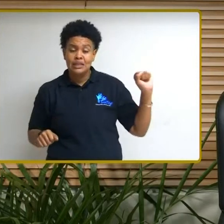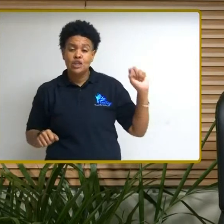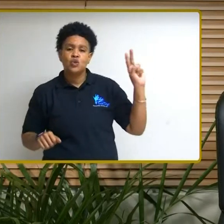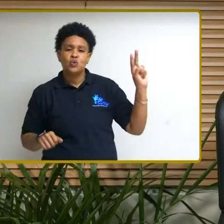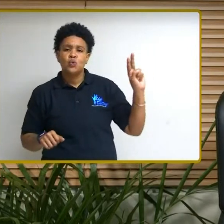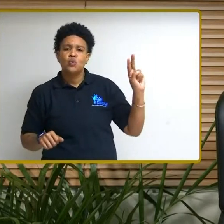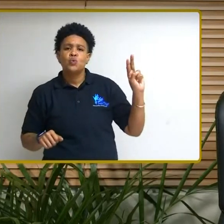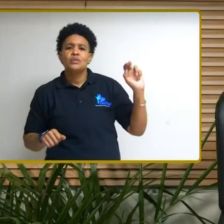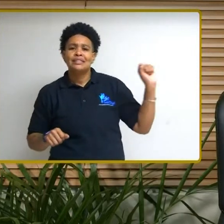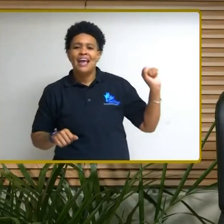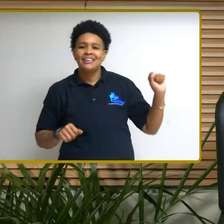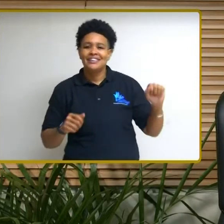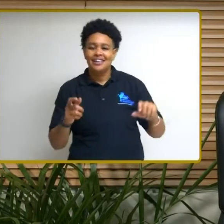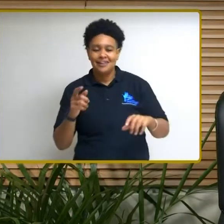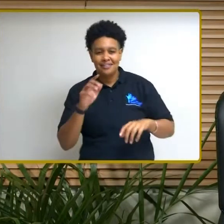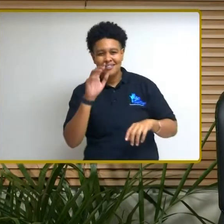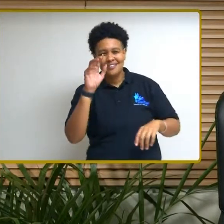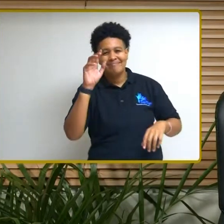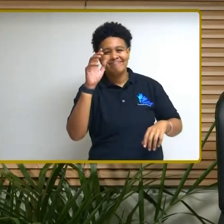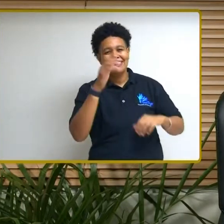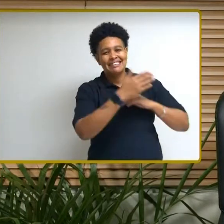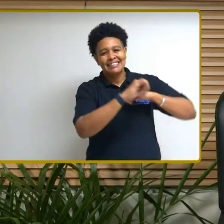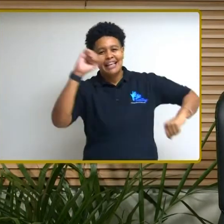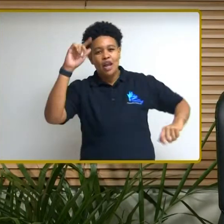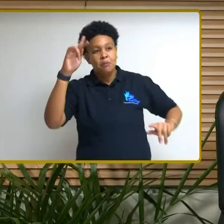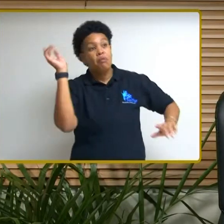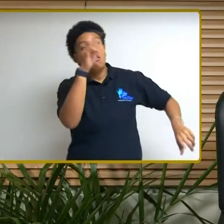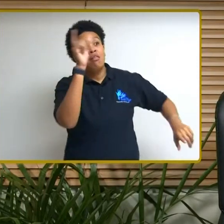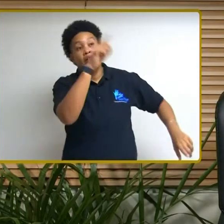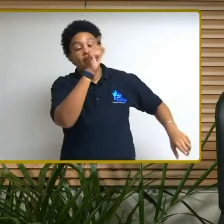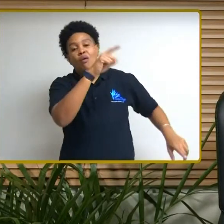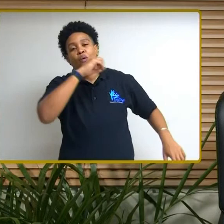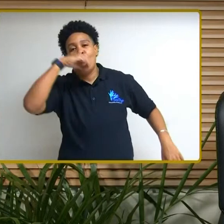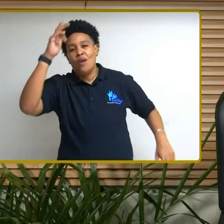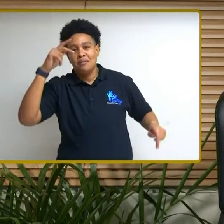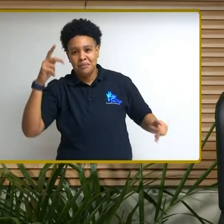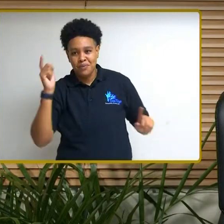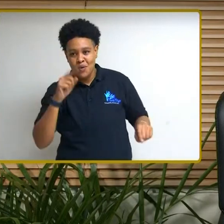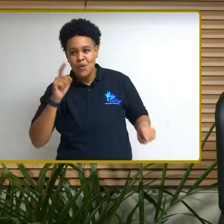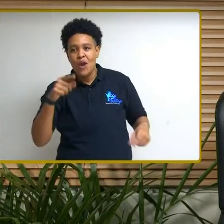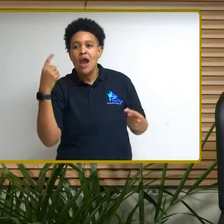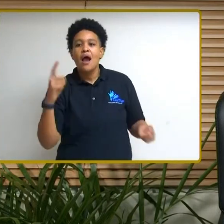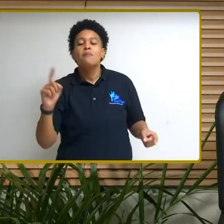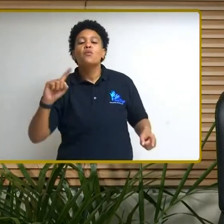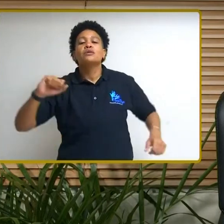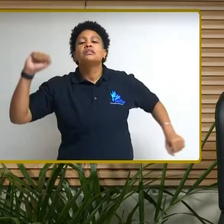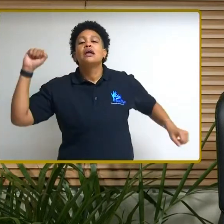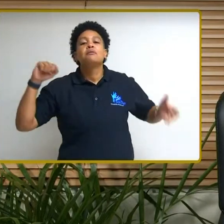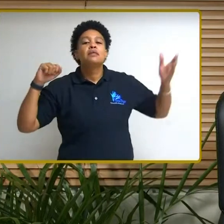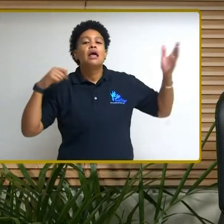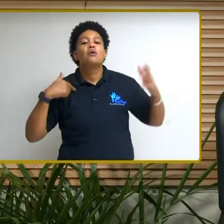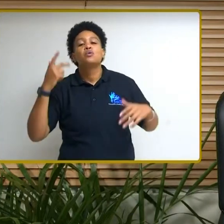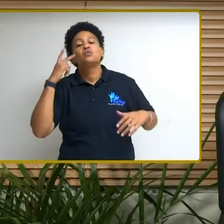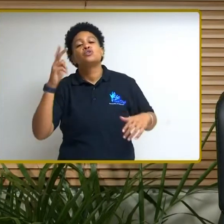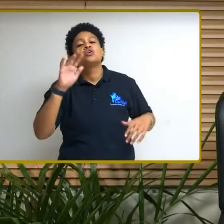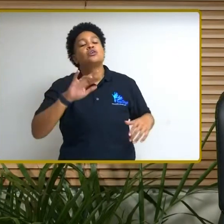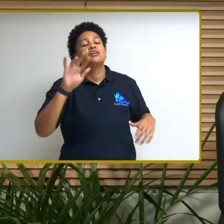blitz exercises, and this took place at the National Arena, and we saw some